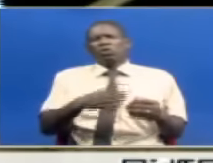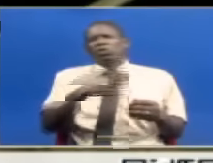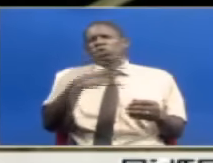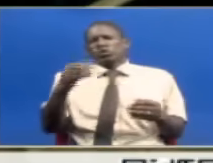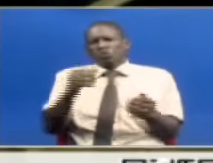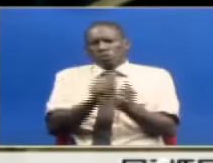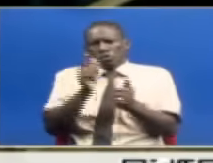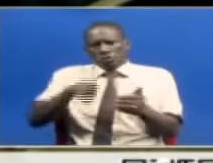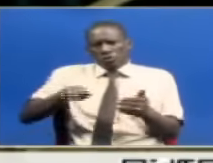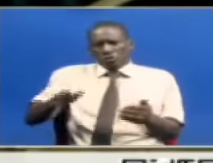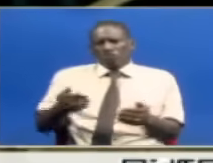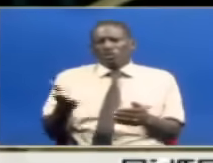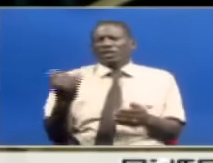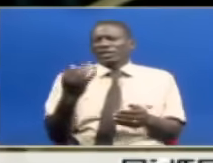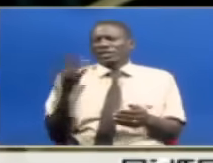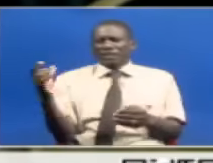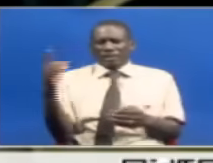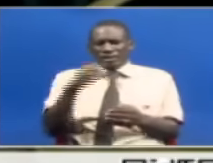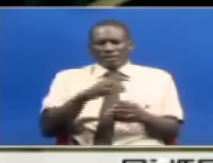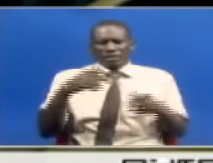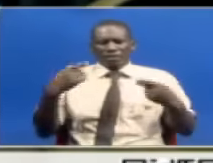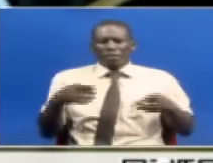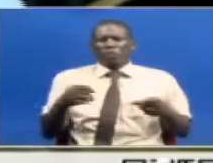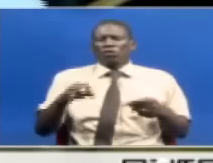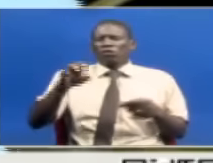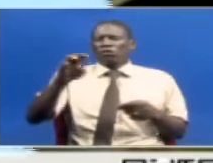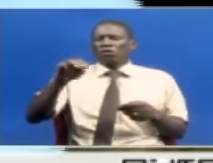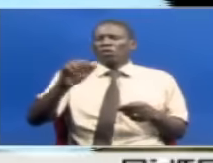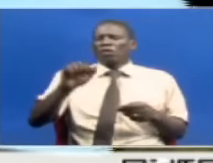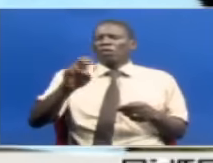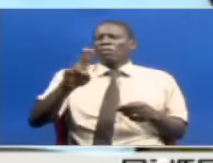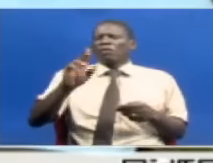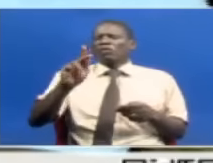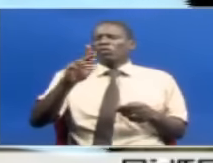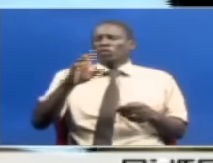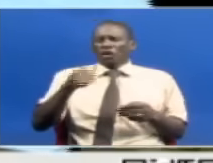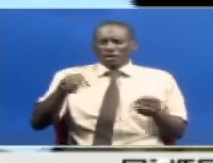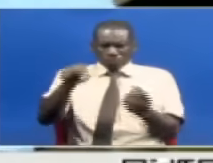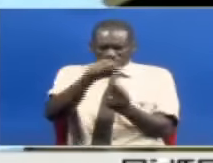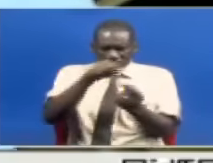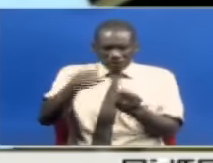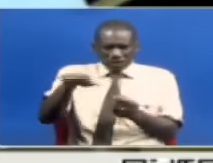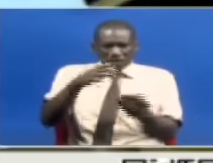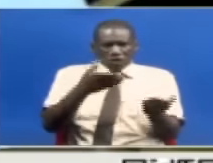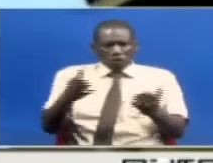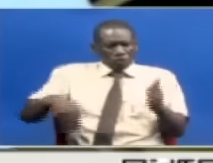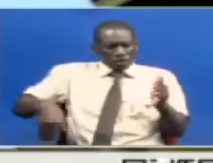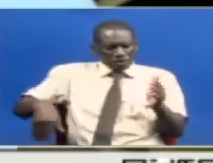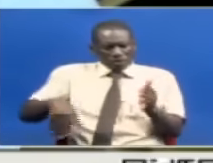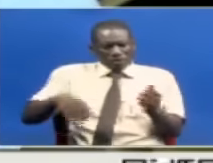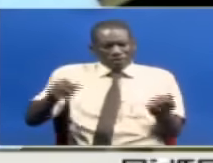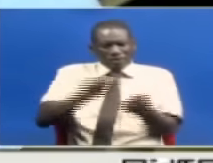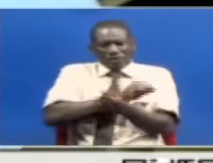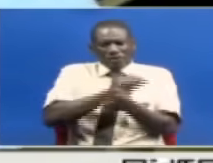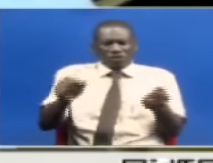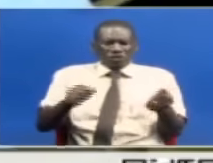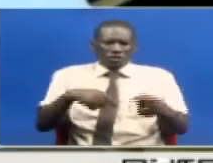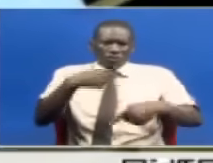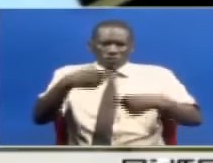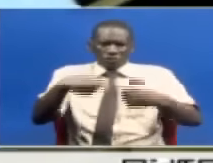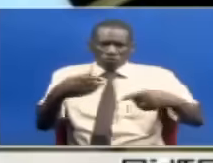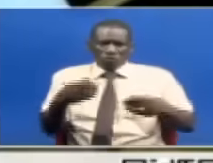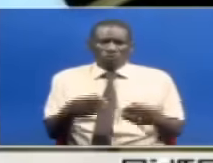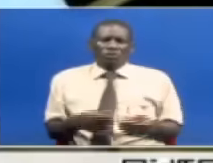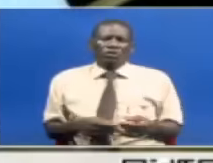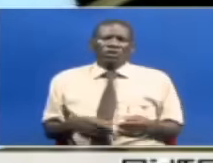past 3 days, residents of Mavoko in this particular area where the evictions and the demolitions have been going on